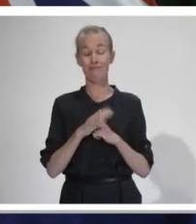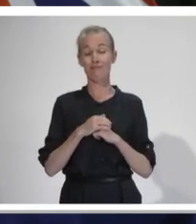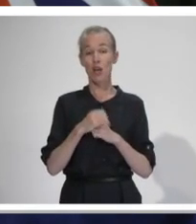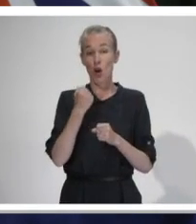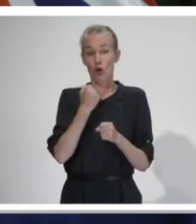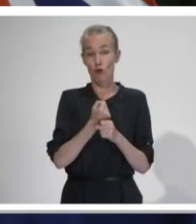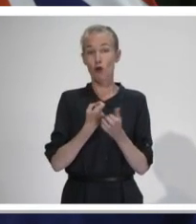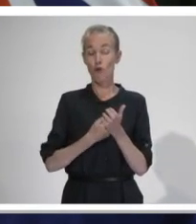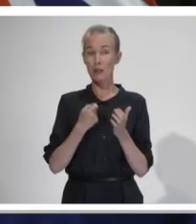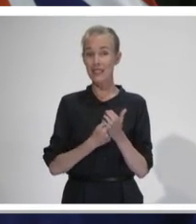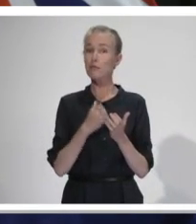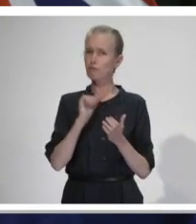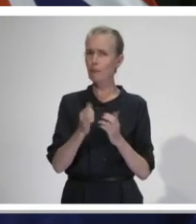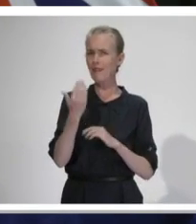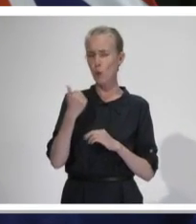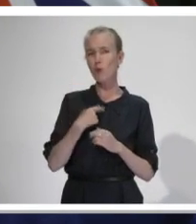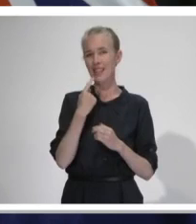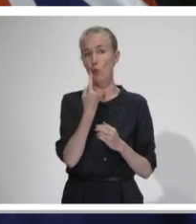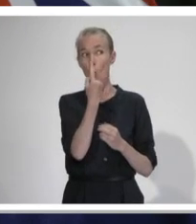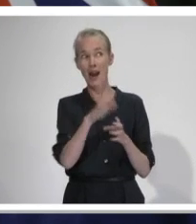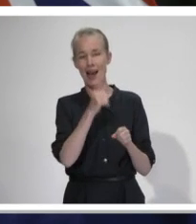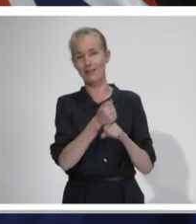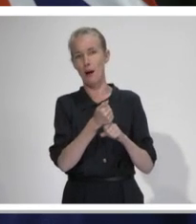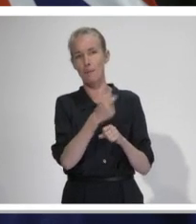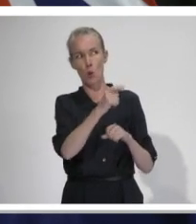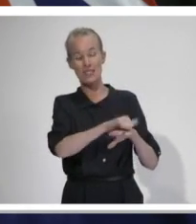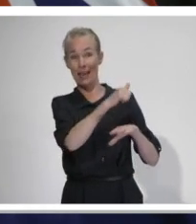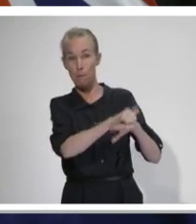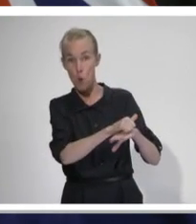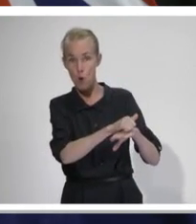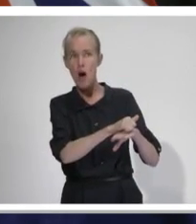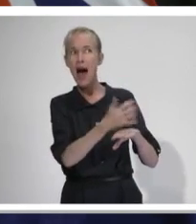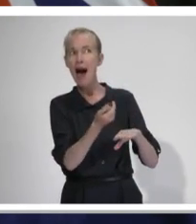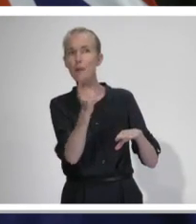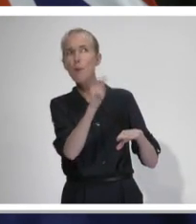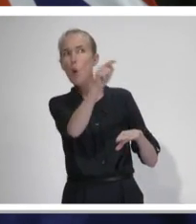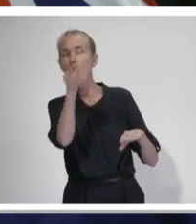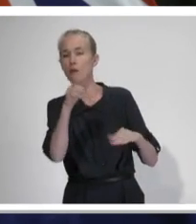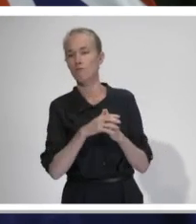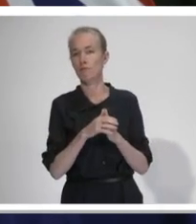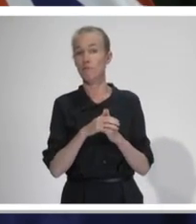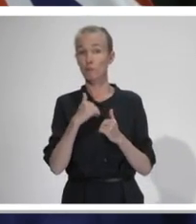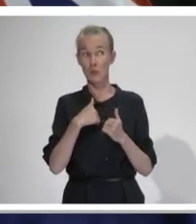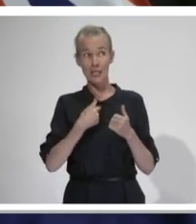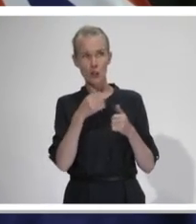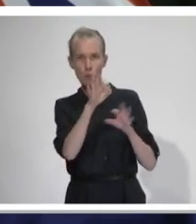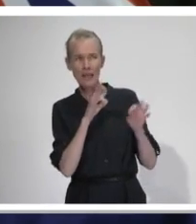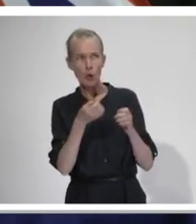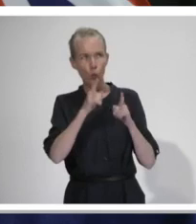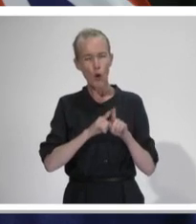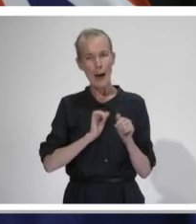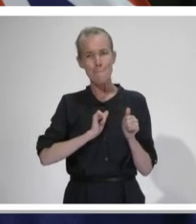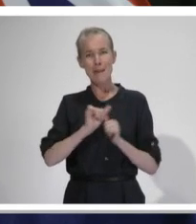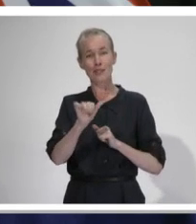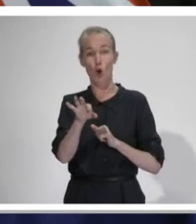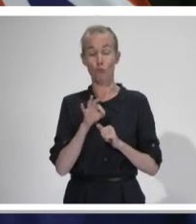other examples as well. So it's about finding what is best to work for New Zealand. As I say, the Ministry of Health is closely involved